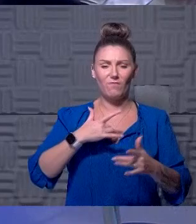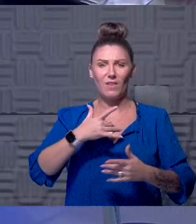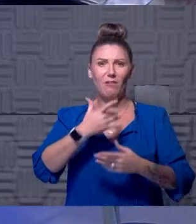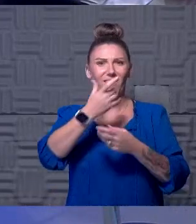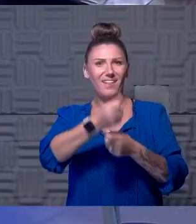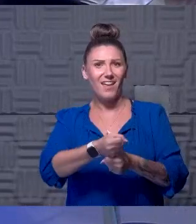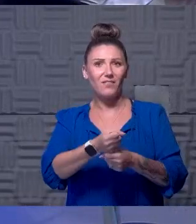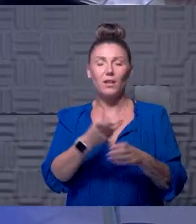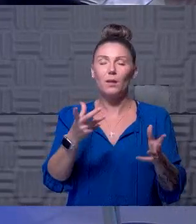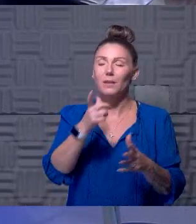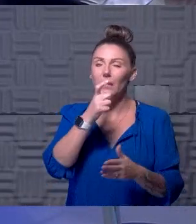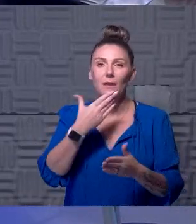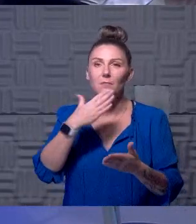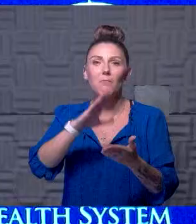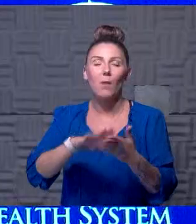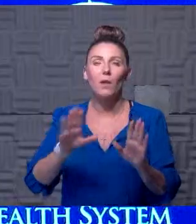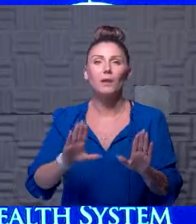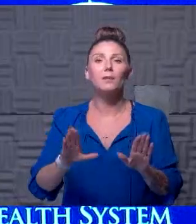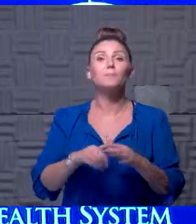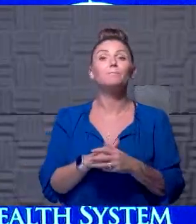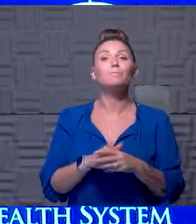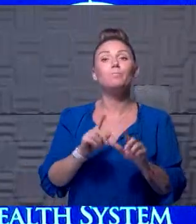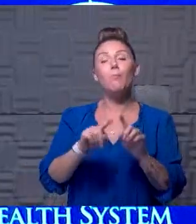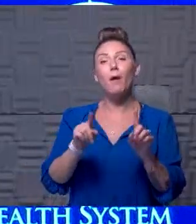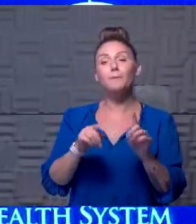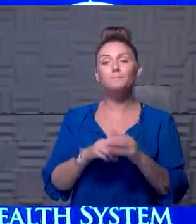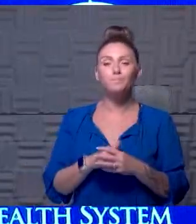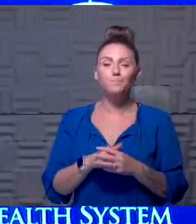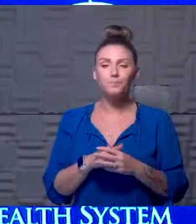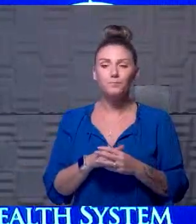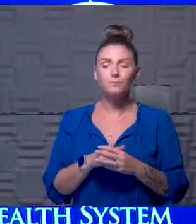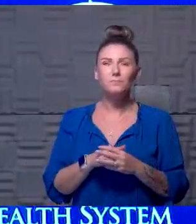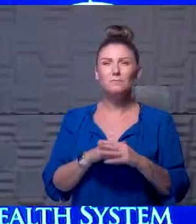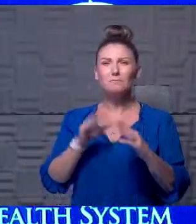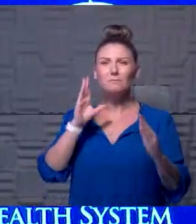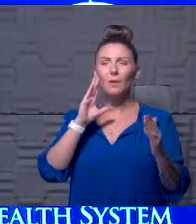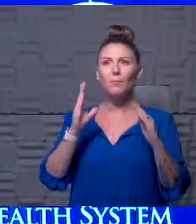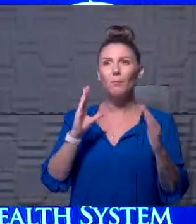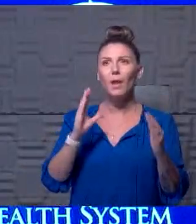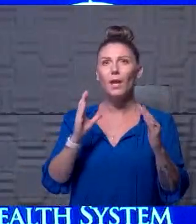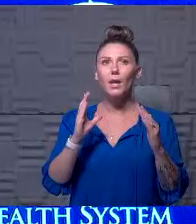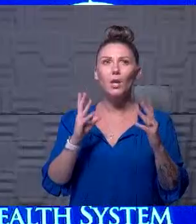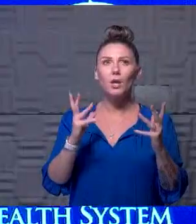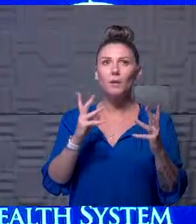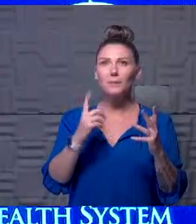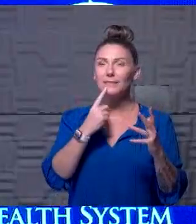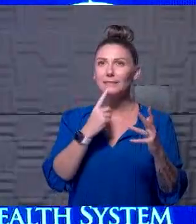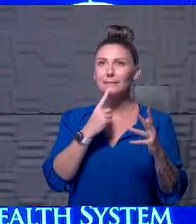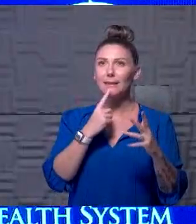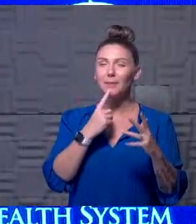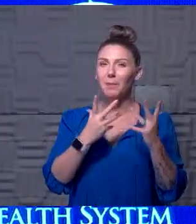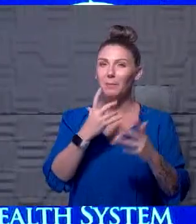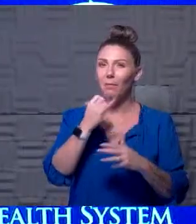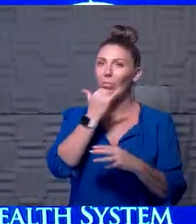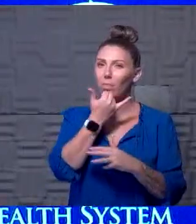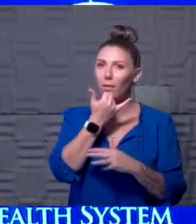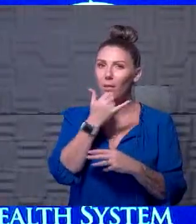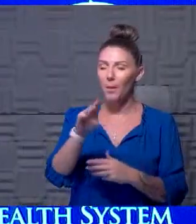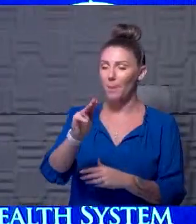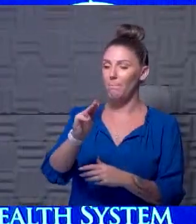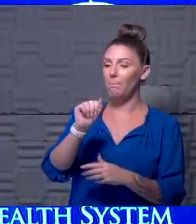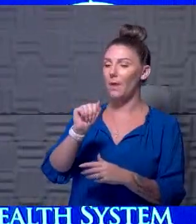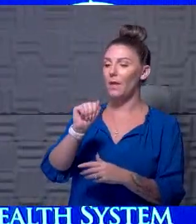this. And I mean, not in a bad way. I don't mean that badly at all. But contrast this with I'm going to say this probably incorrectly, the